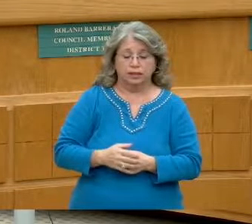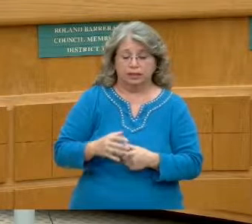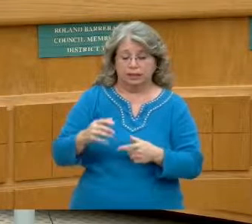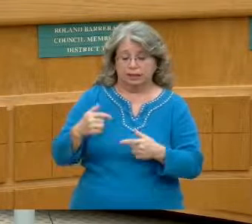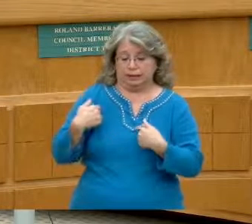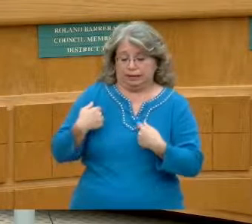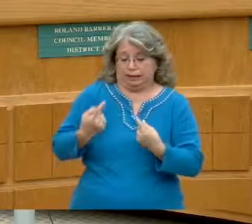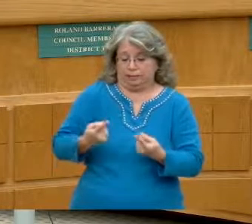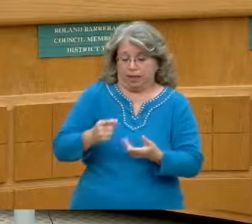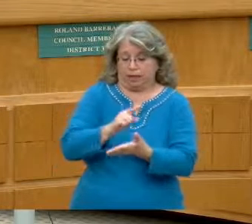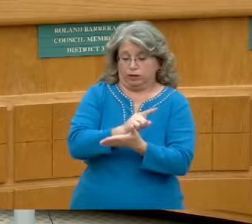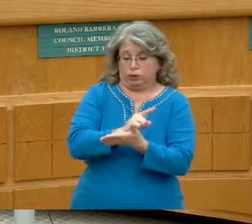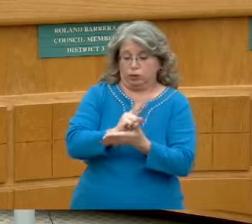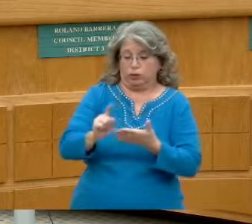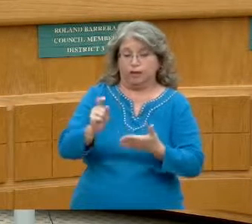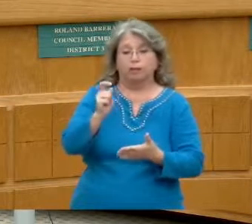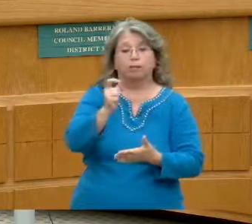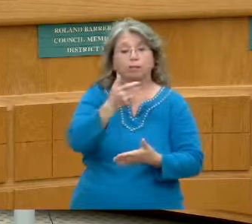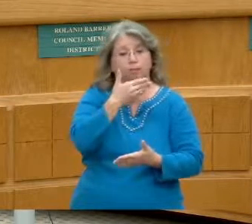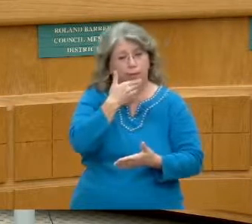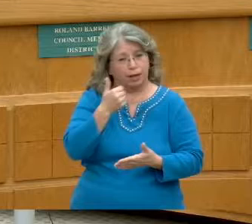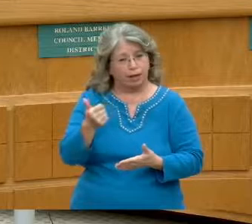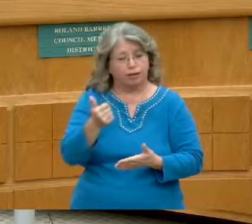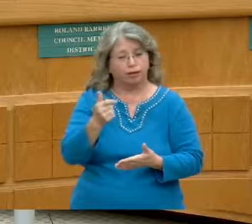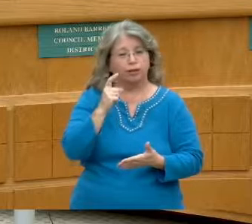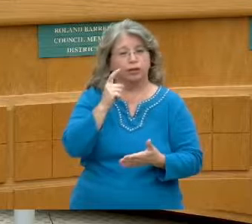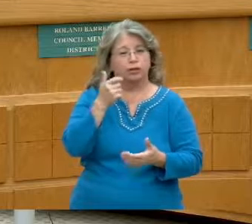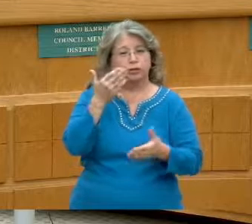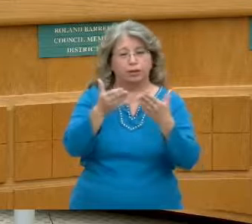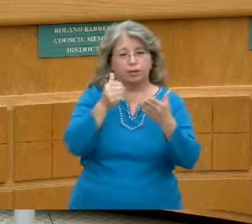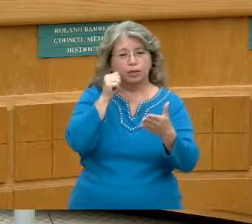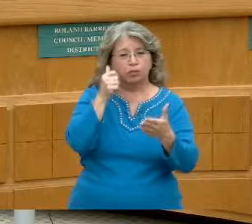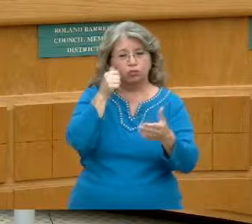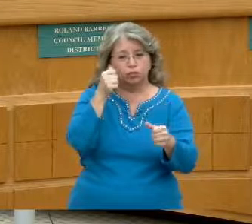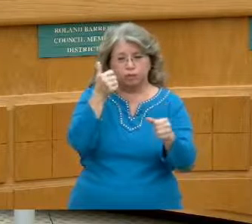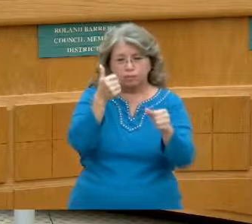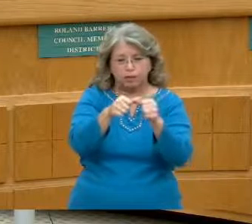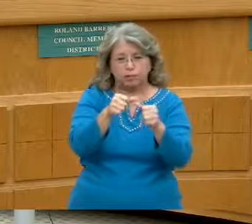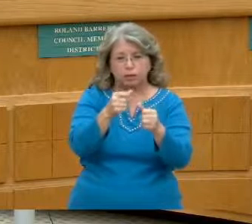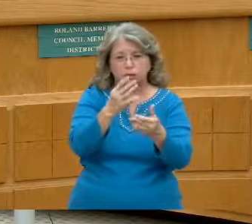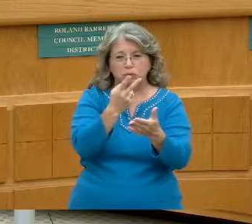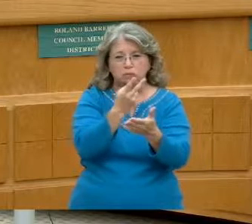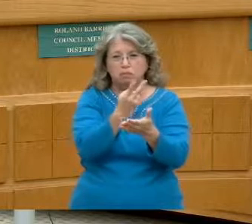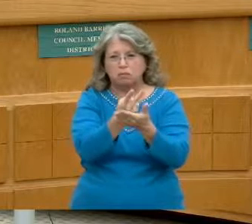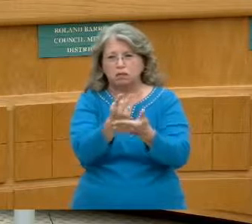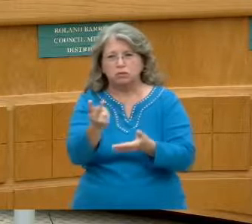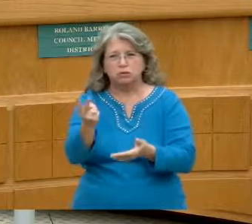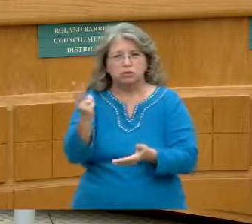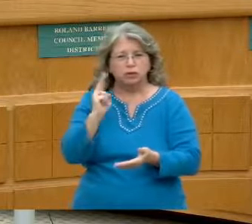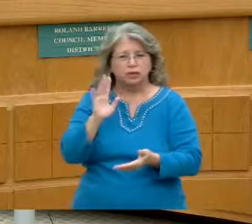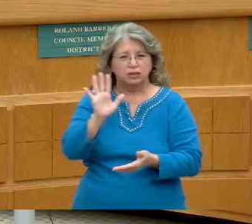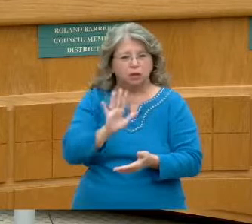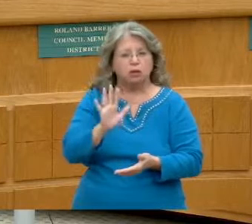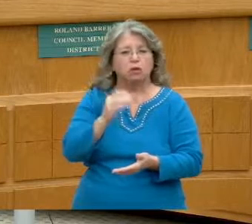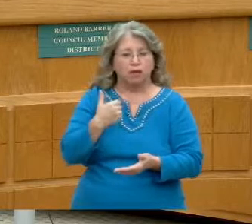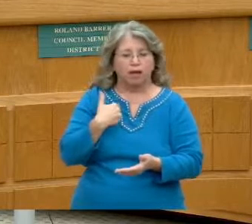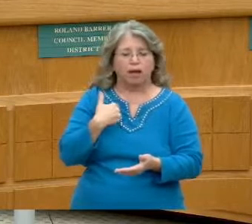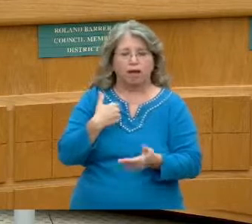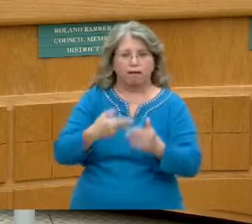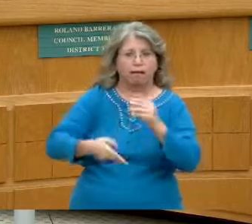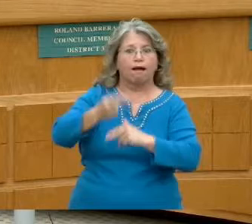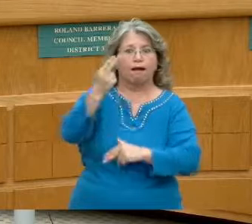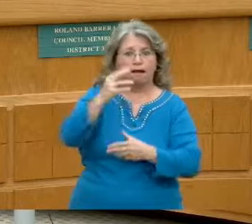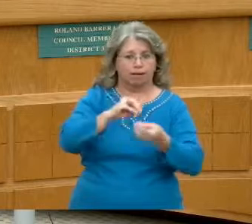may recall some of the high numbers. That was in part to 2 outbreak areas in the city, to include a beef processing plant, as well